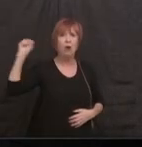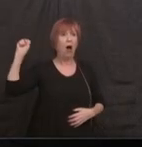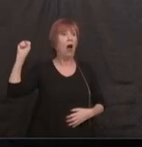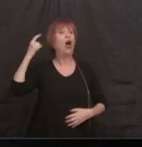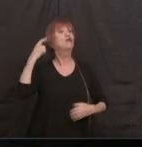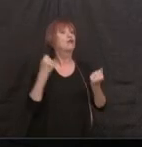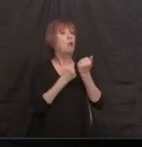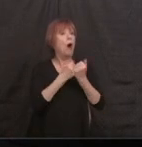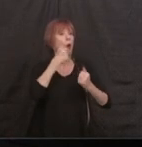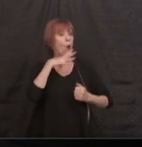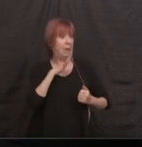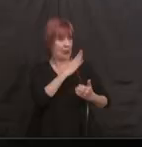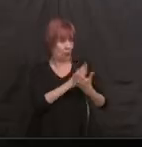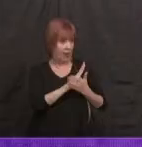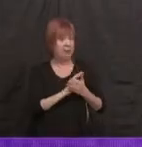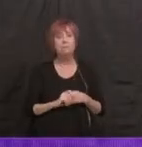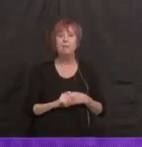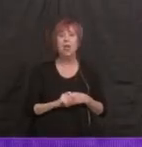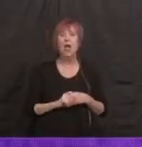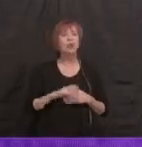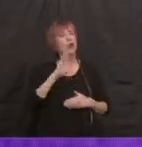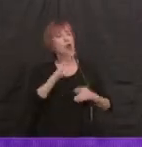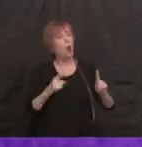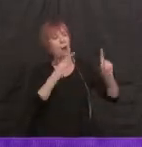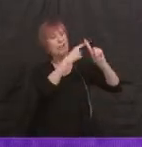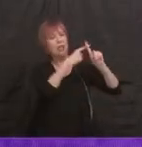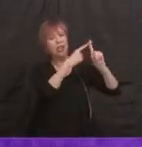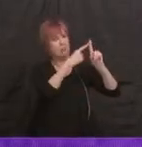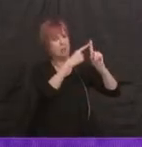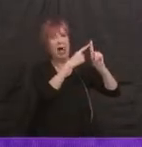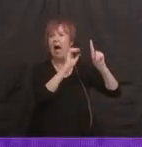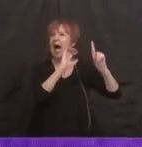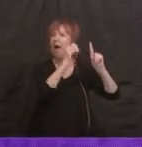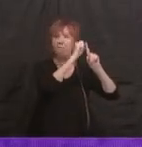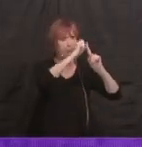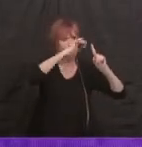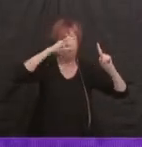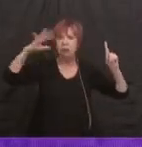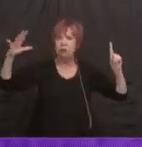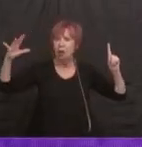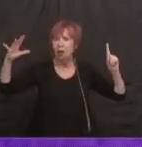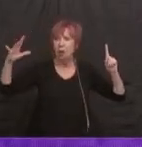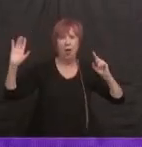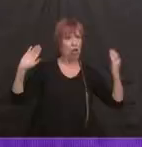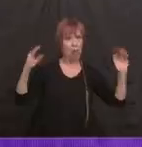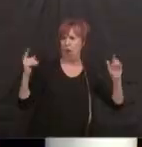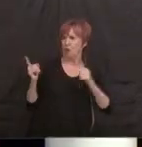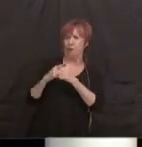women's rights. So how has your mission expanded and since the very first